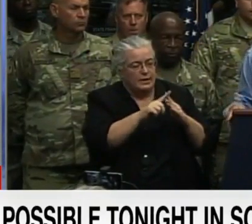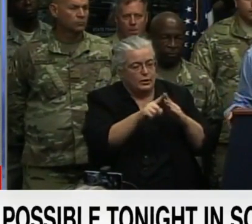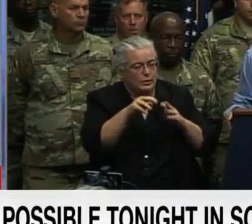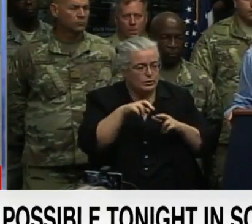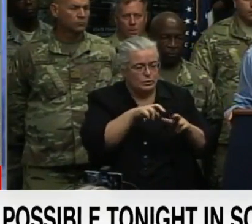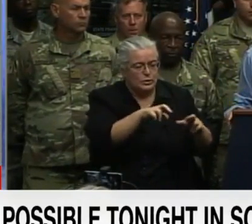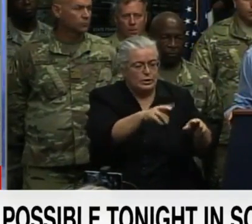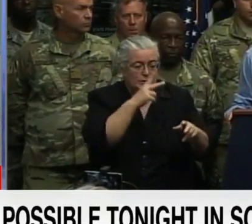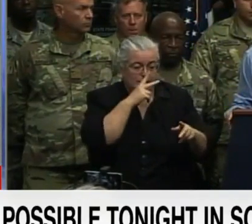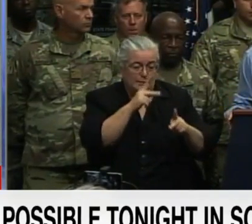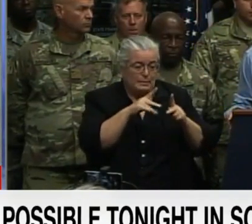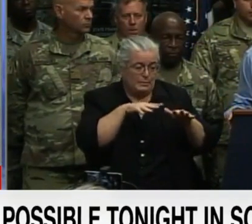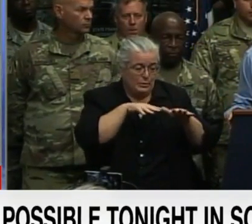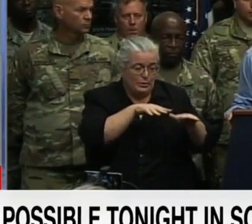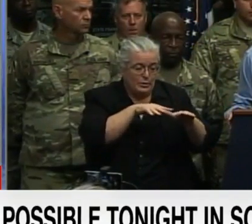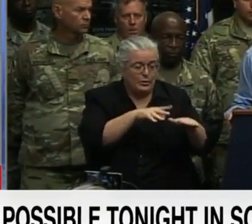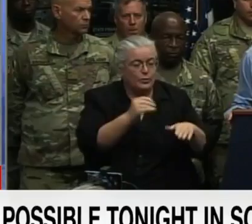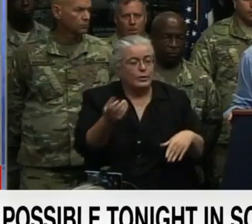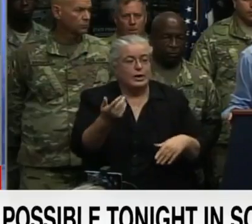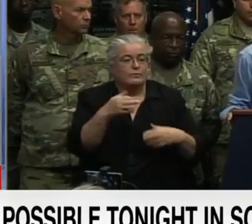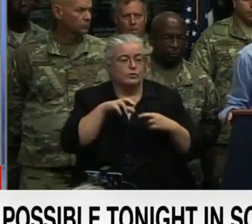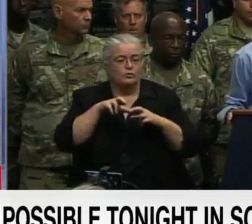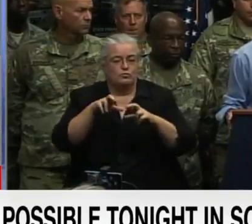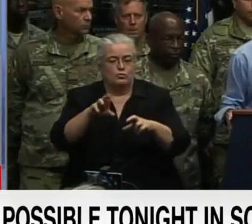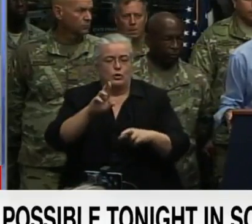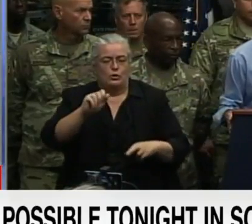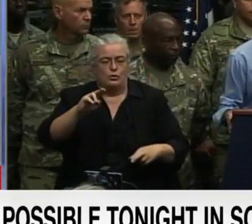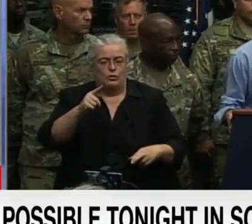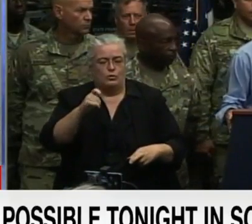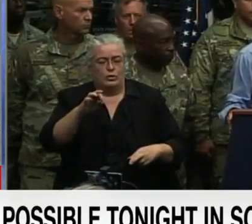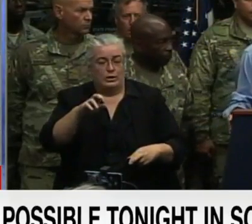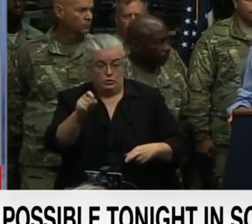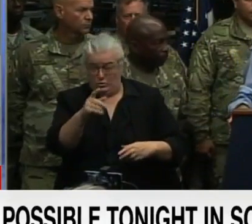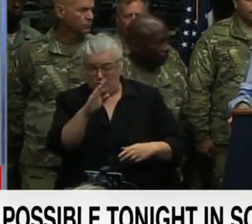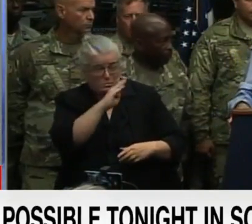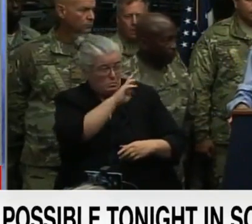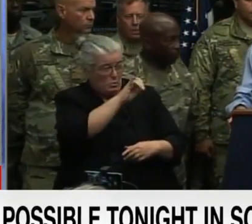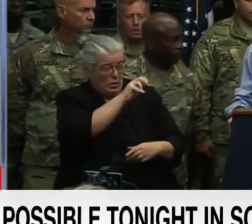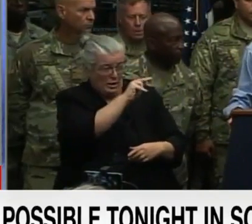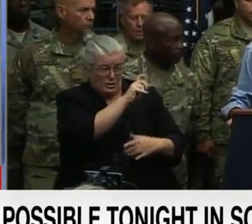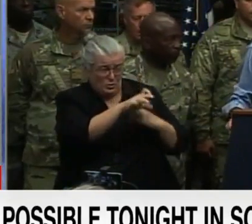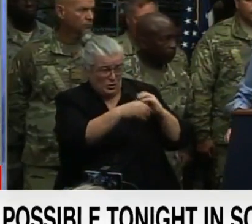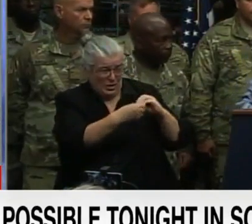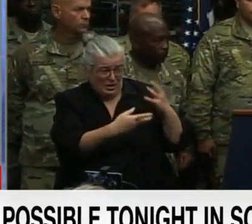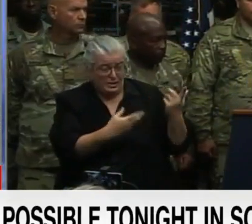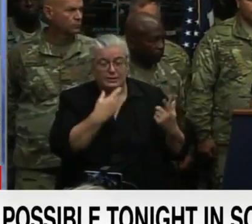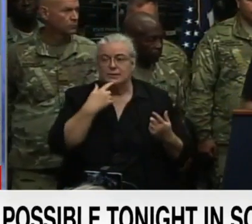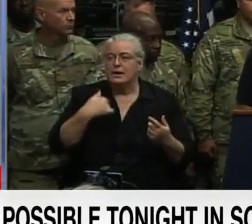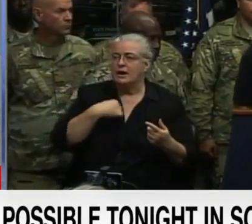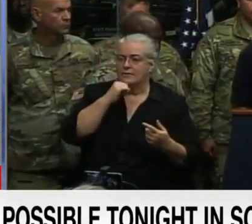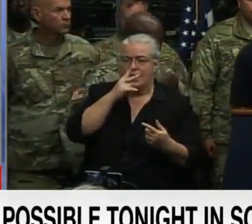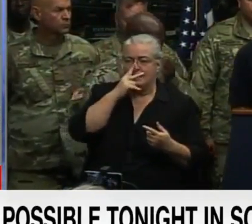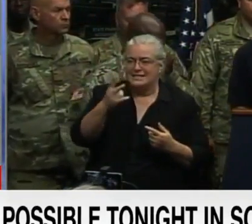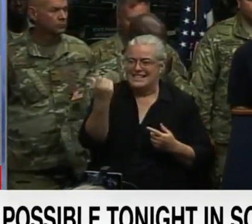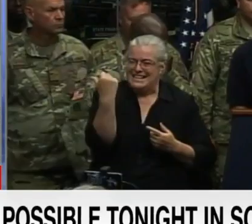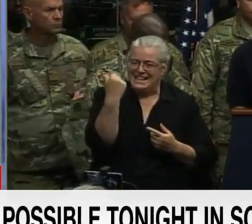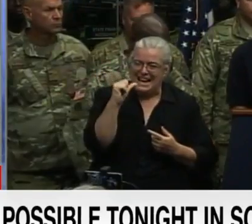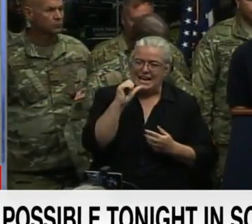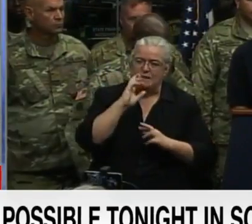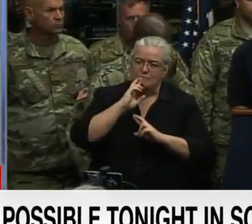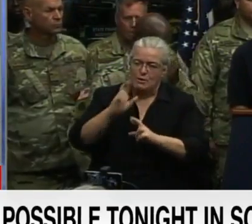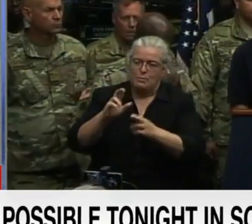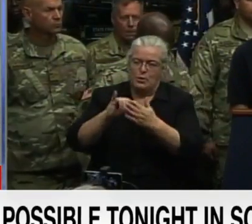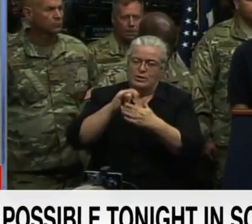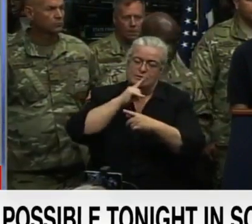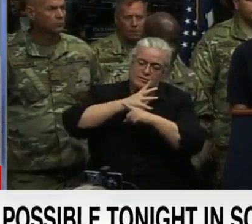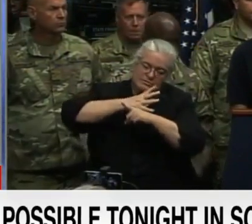routes, and people are moving. We've got road rangers out there. I don't know if you want to add anything, Brian. Sure. I have not seen anywhere in the state that is completely